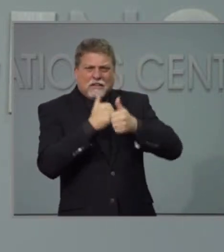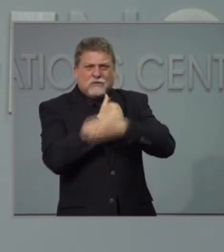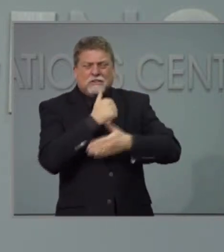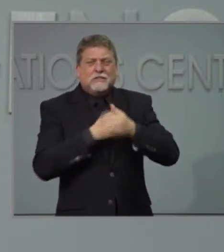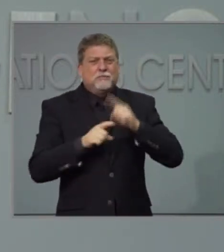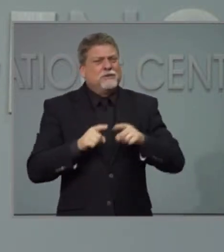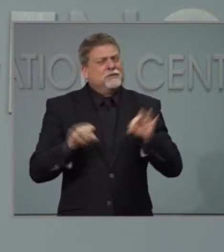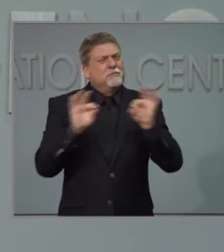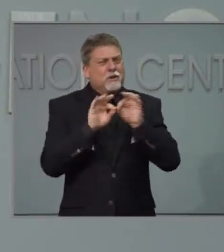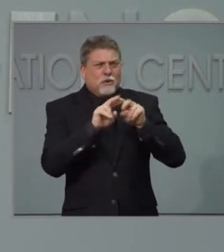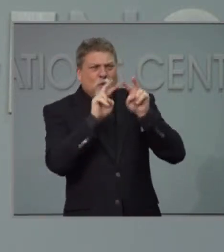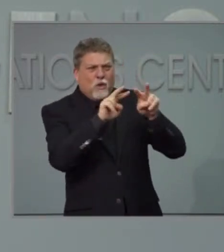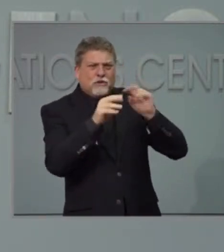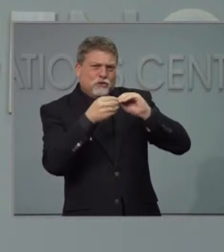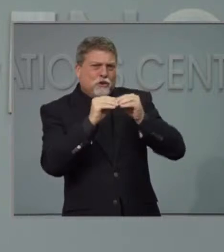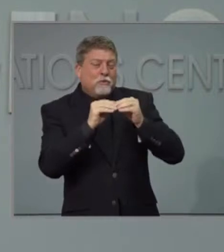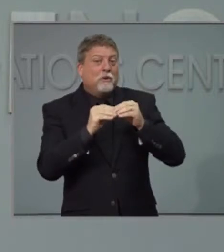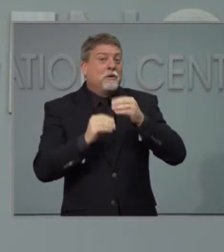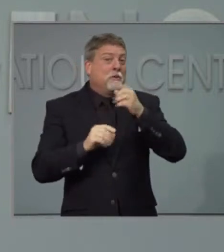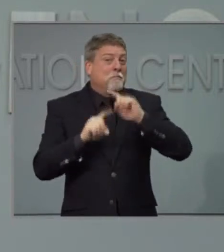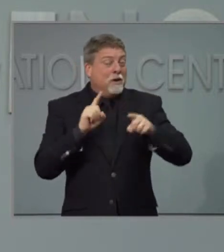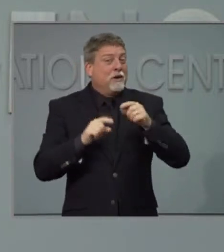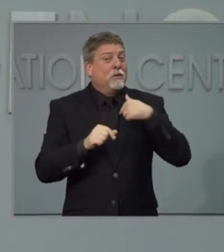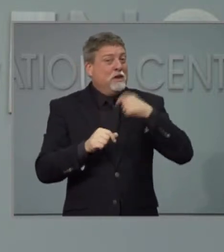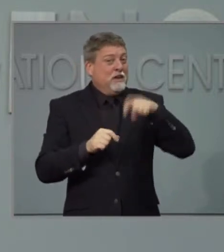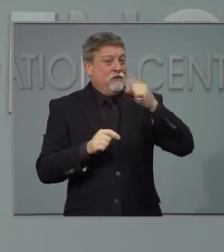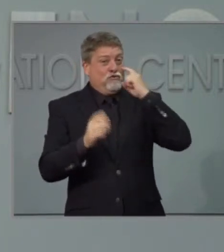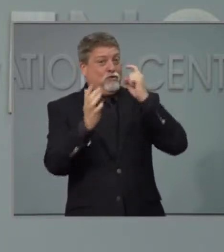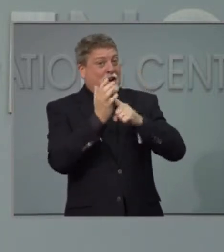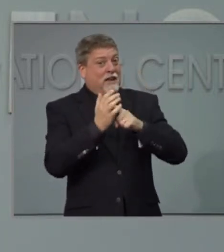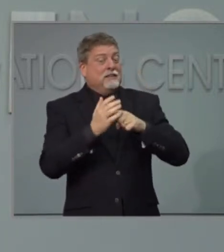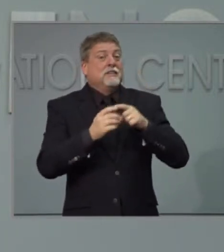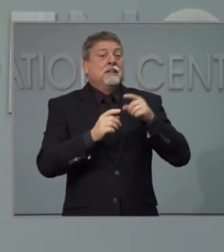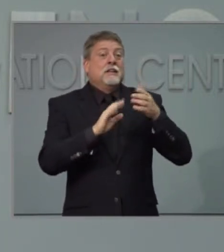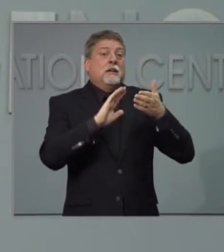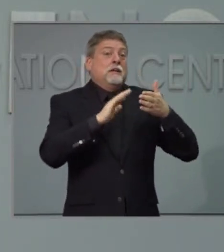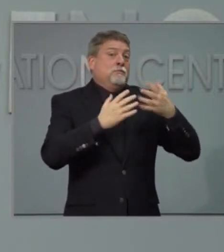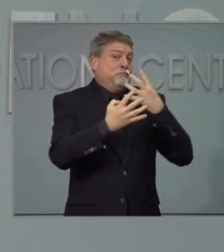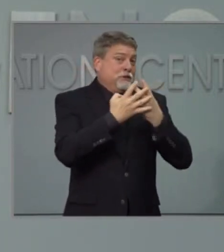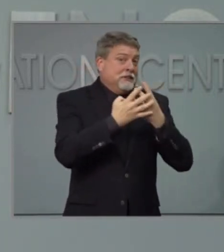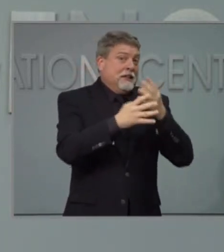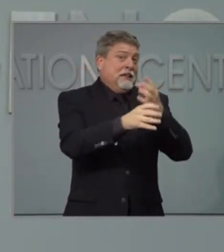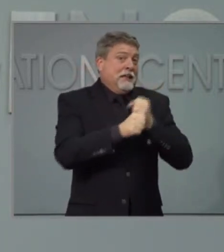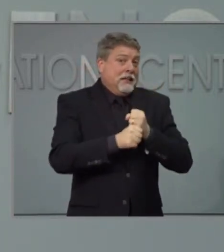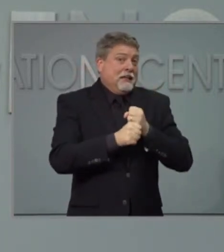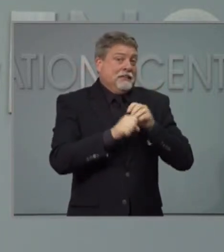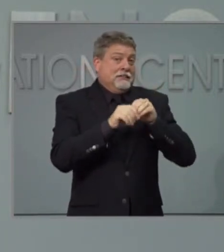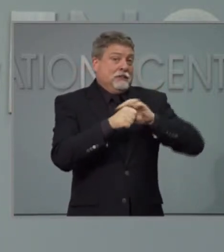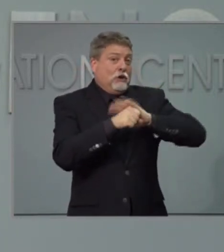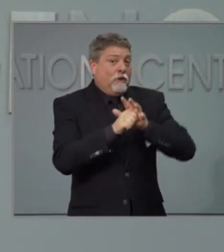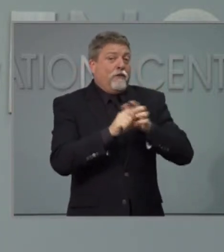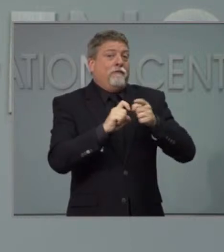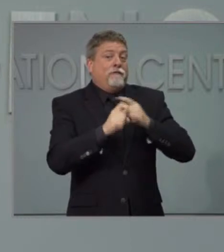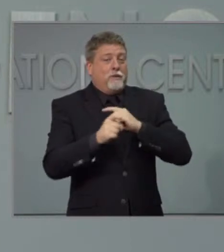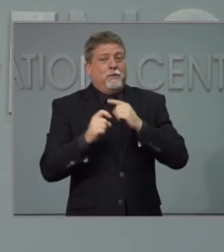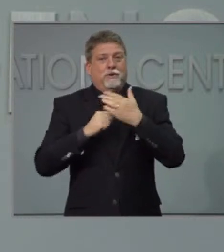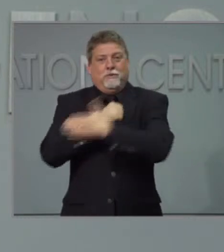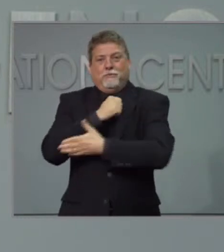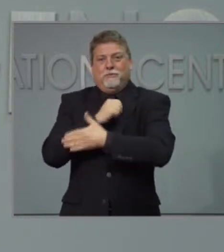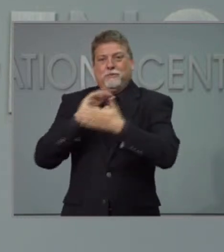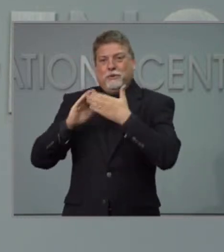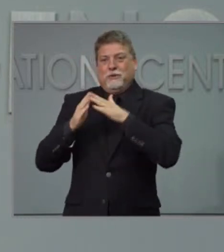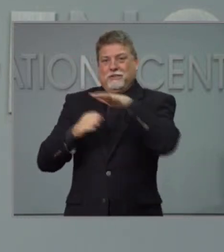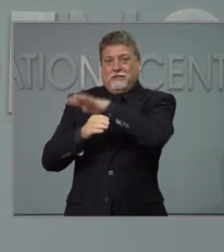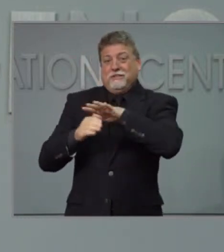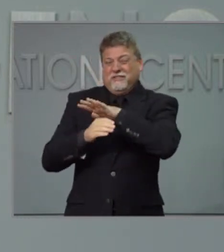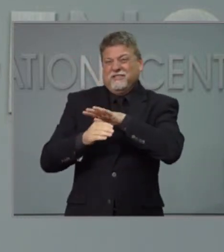Secretary Hook said, does go into those facilities from the community and then comes back out into the community. So it's important that we are tracking that as